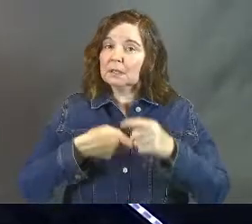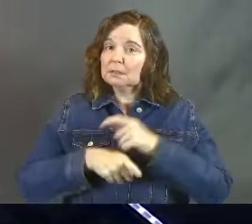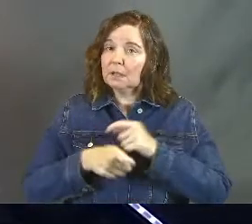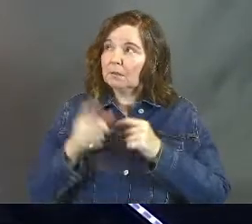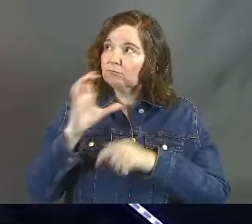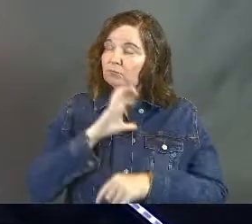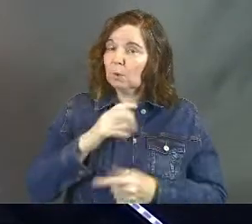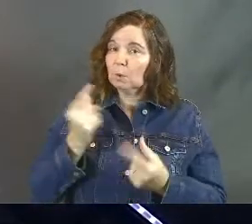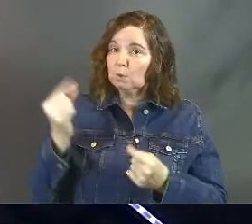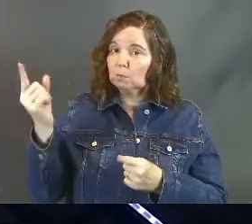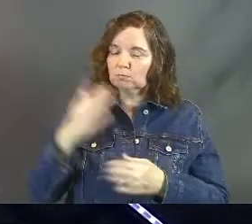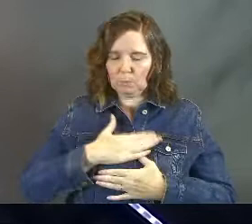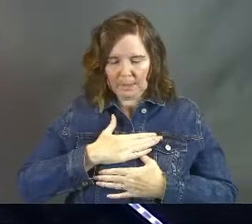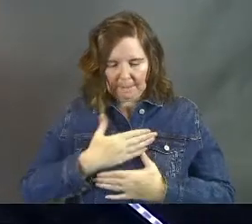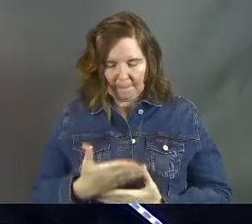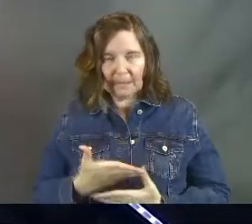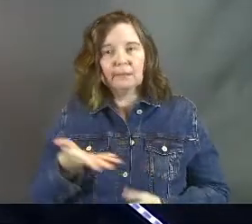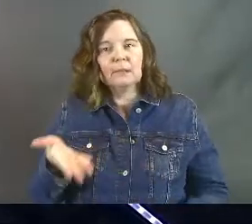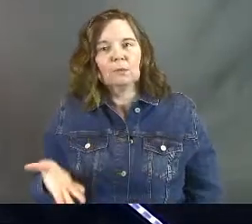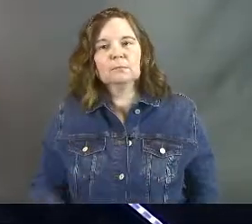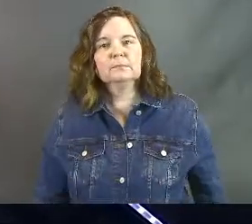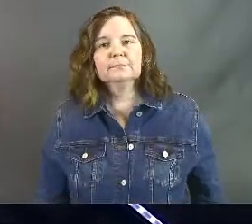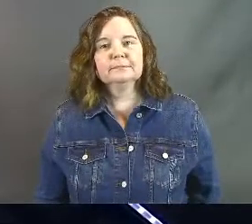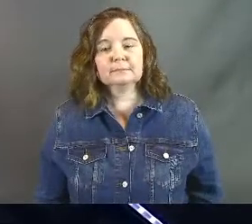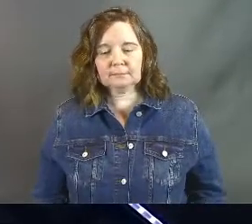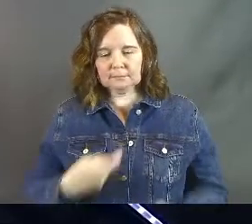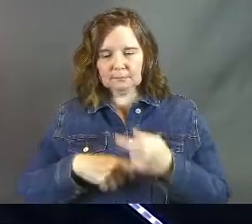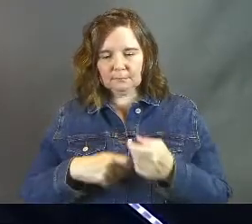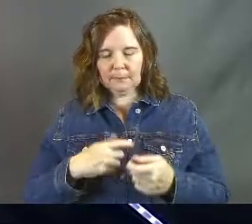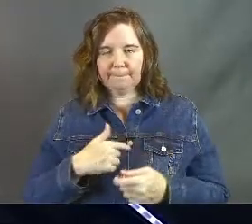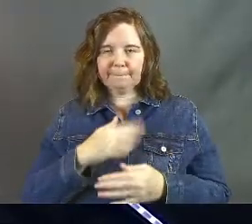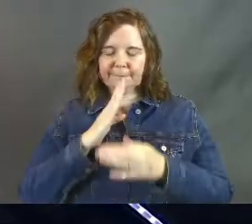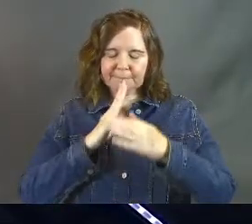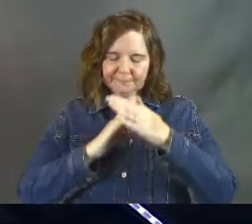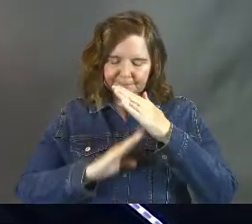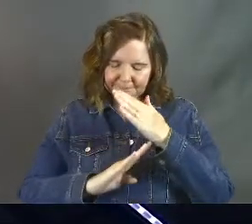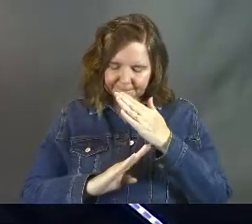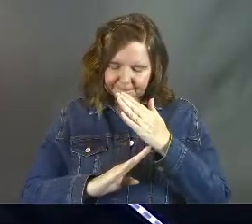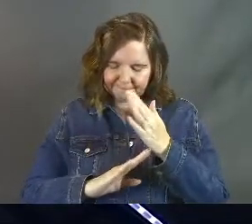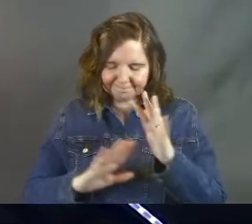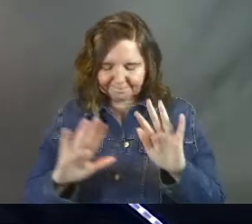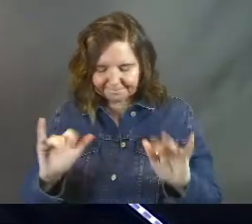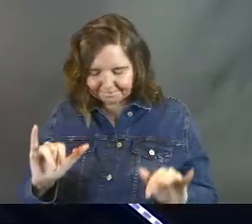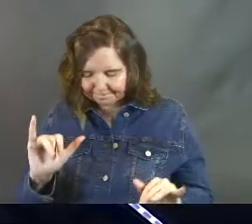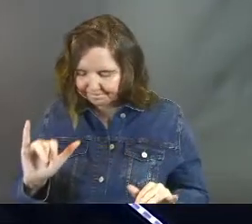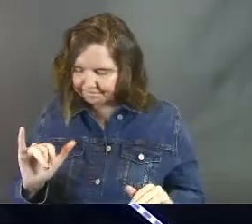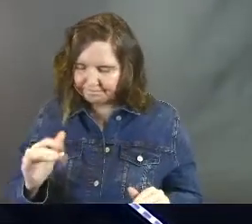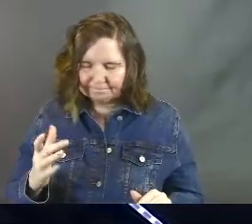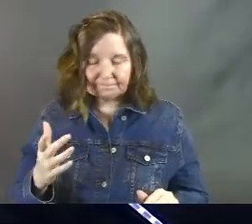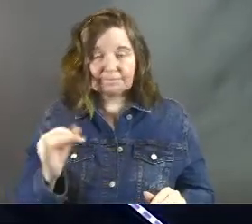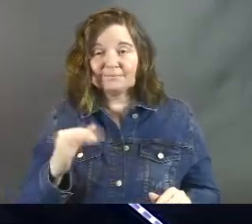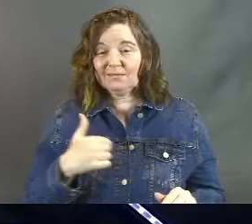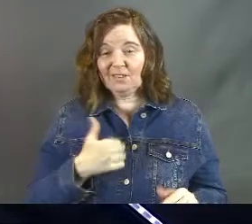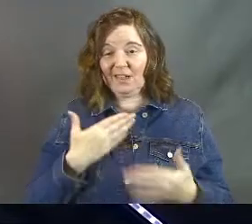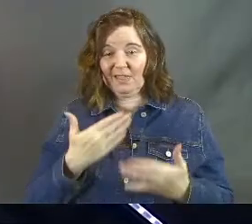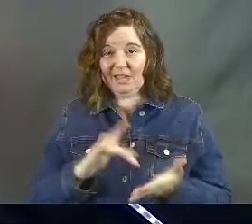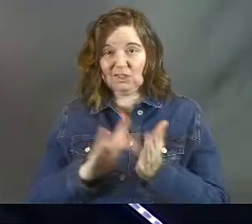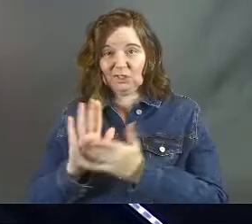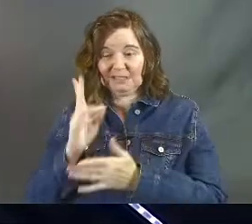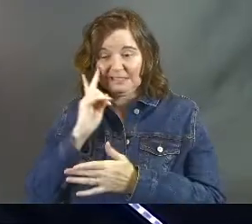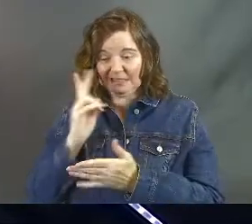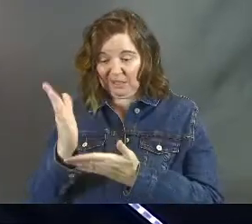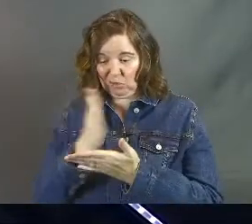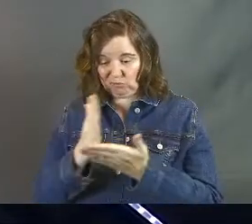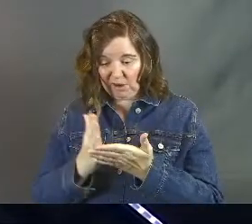Instead, we admit that it's there. Instead, we come humbly, and we say, you know what? If I let Jesus see